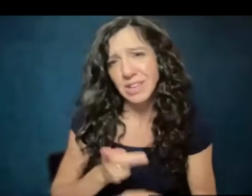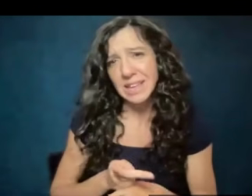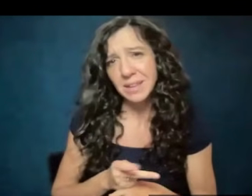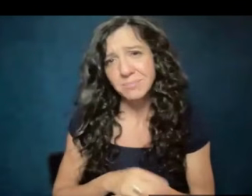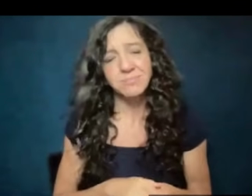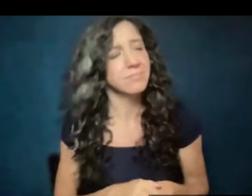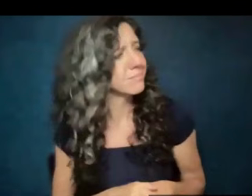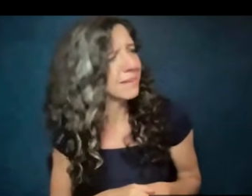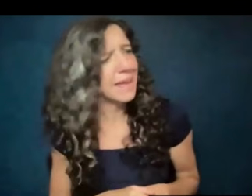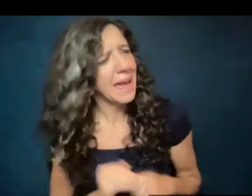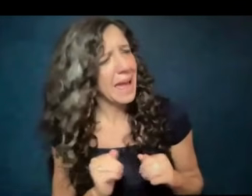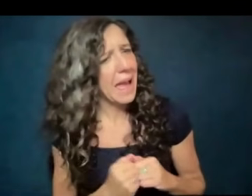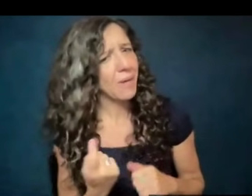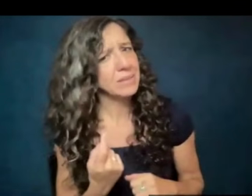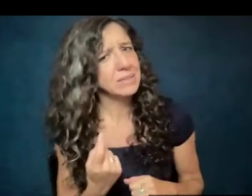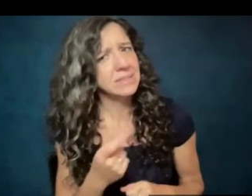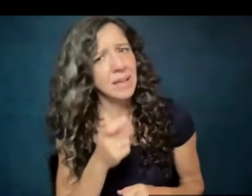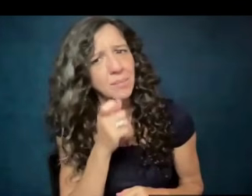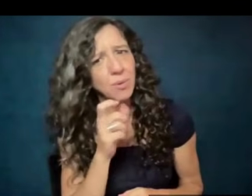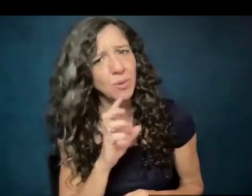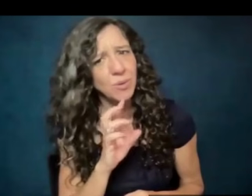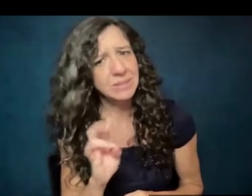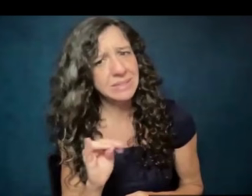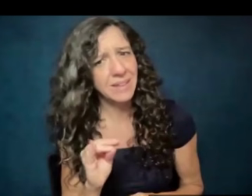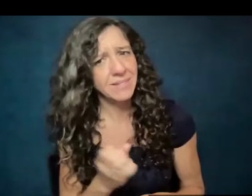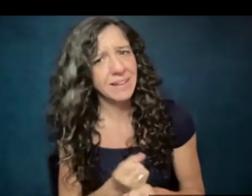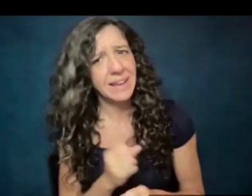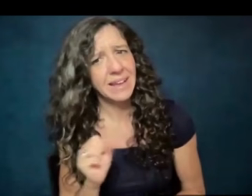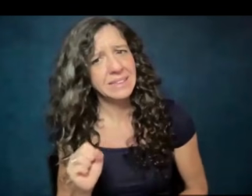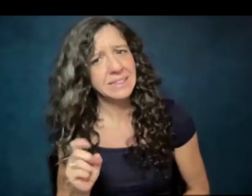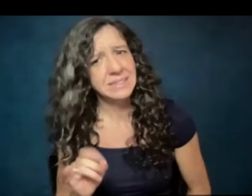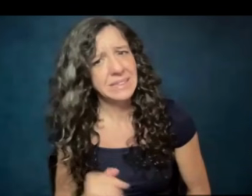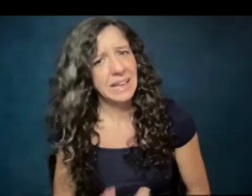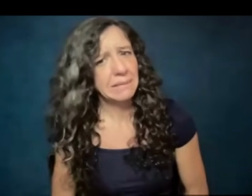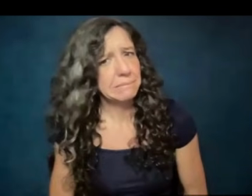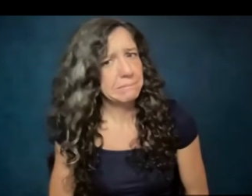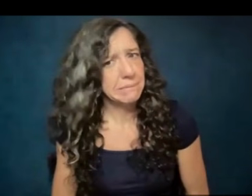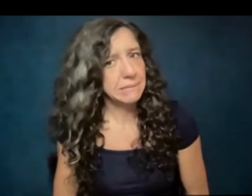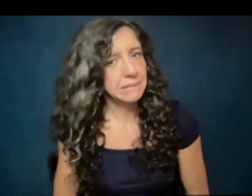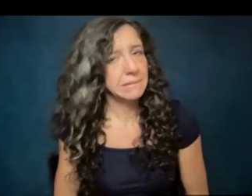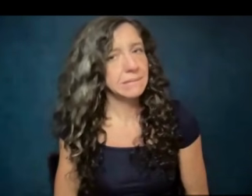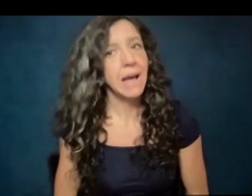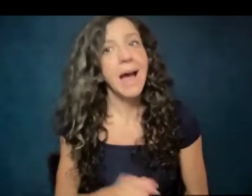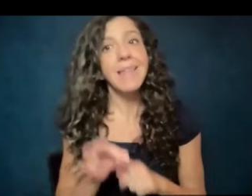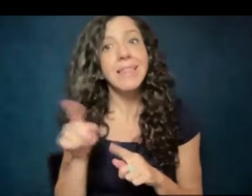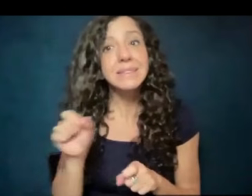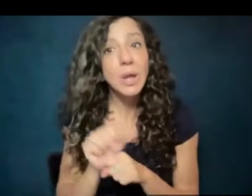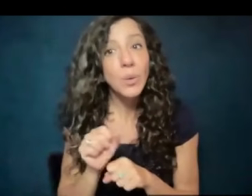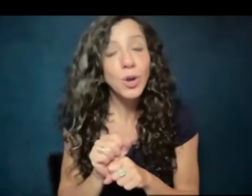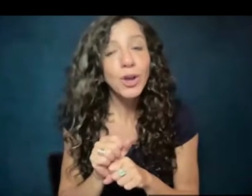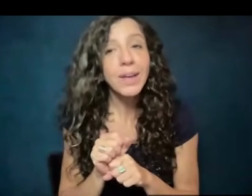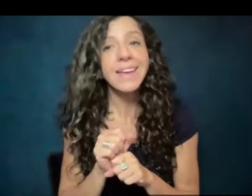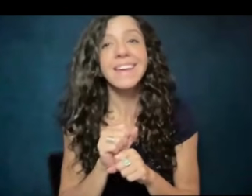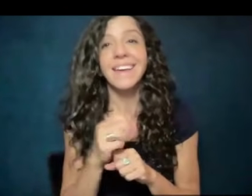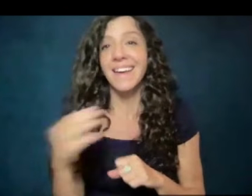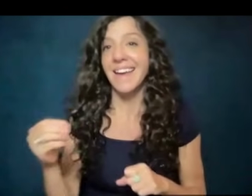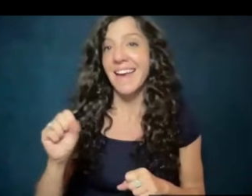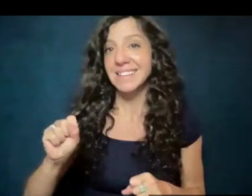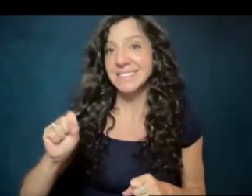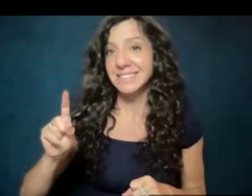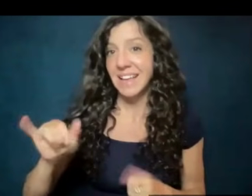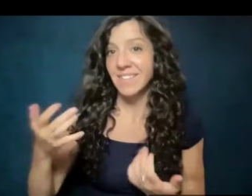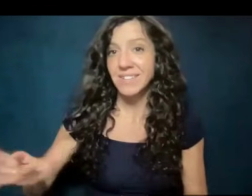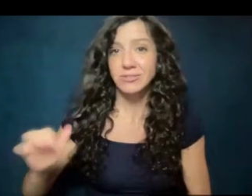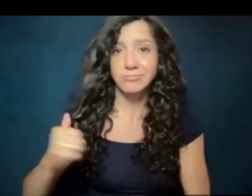sure how somebody at 70 is getting SSDI. Yeah, unless they're working and that SSDI has been in place